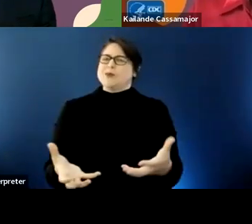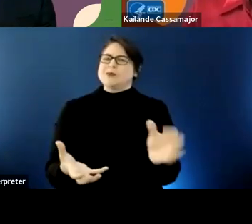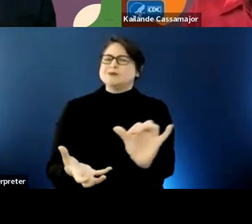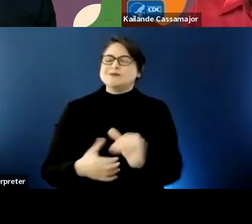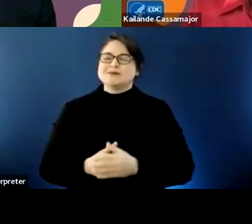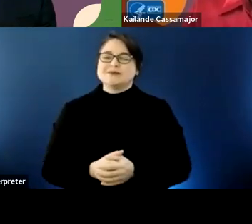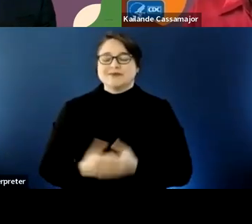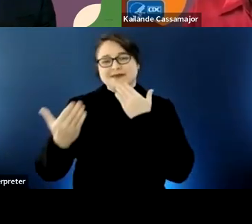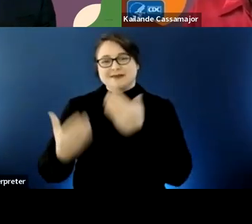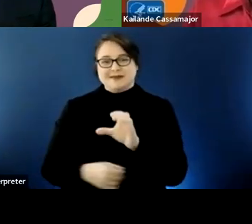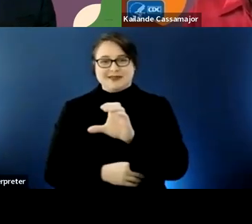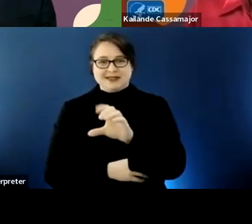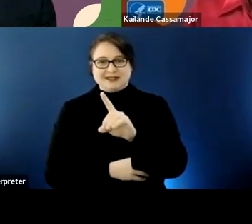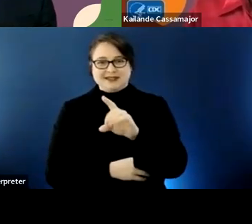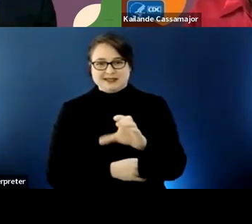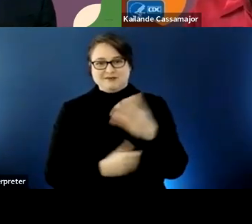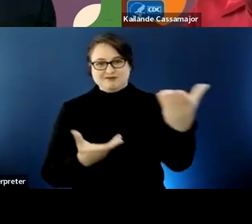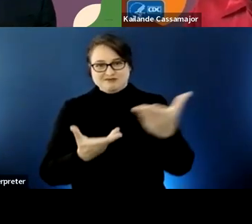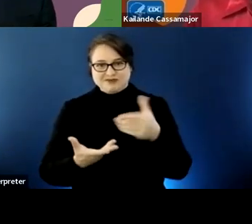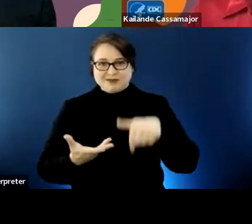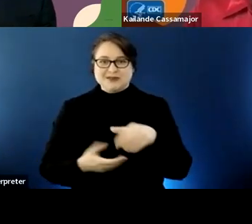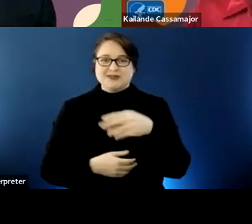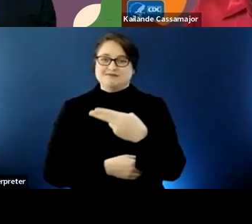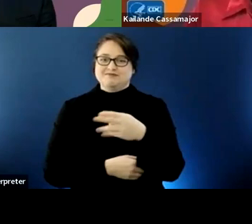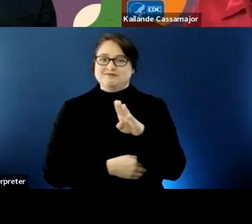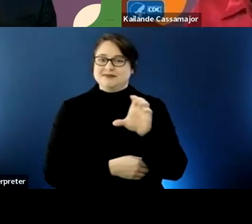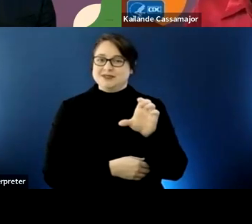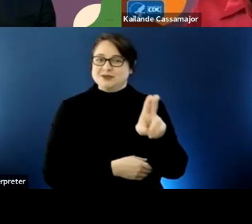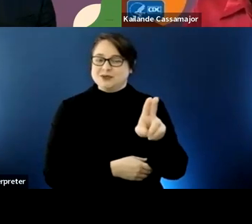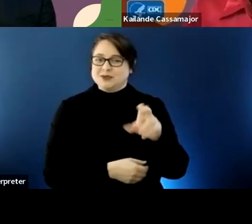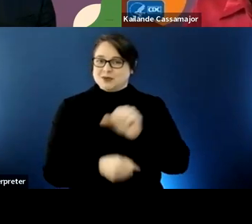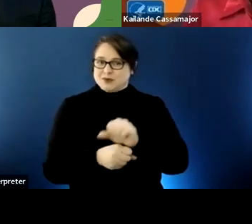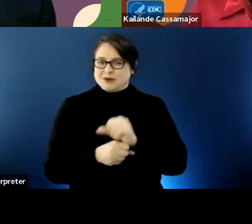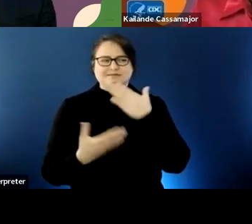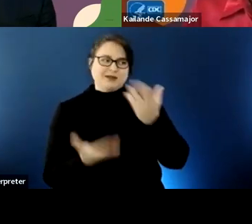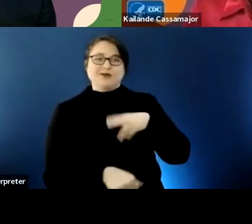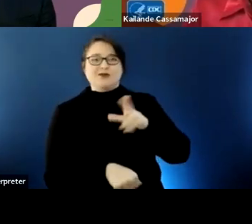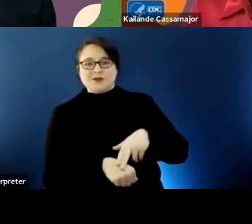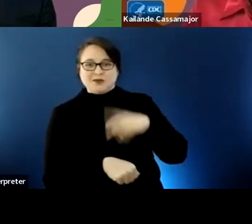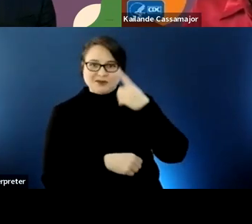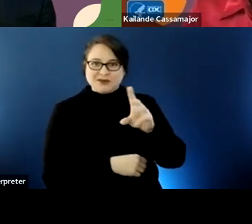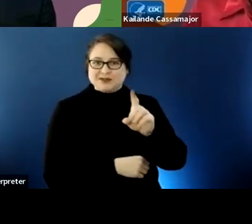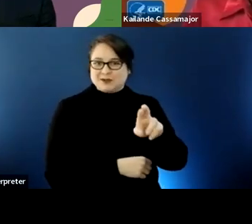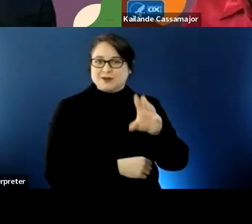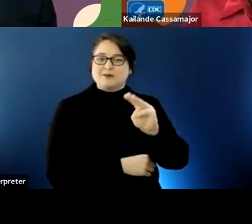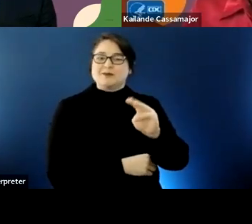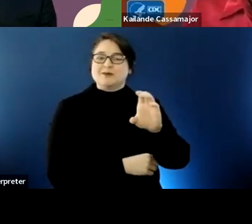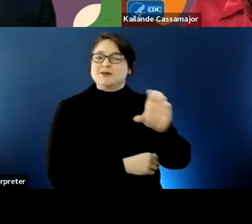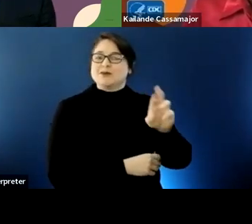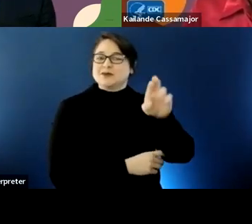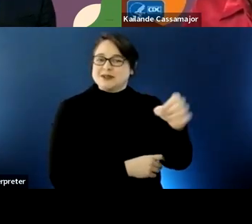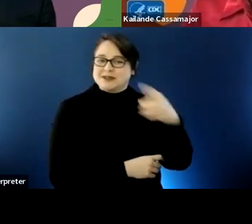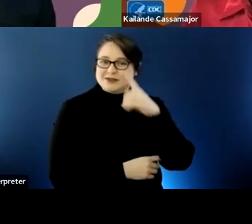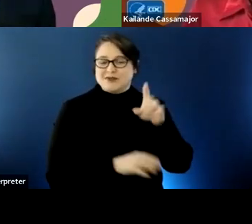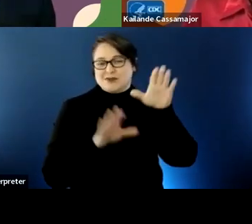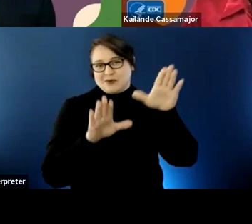the HBCU week to us as well. And thank, of course, Dr. McCree for excellent stewardship of this panel. Thank you.